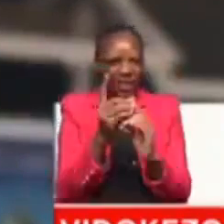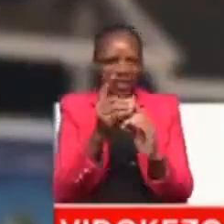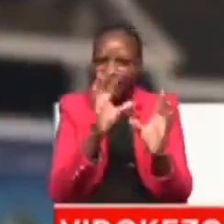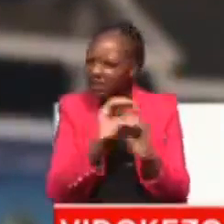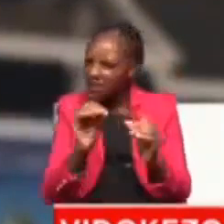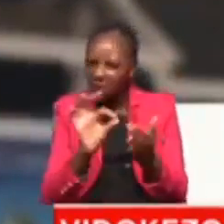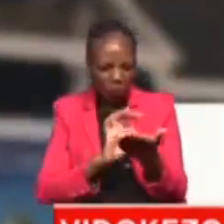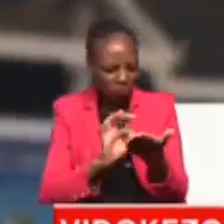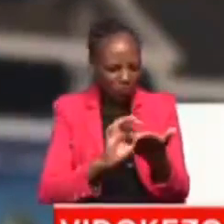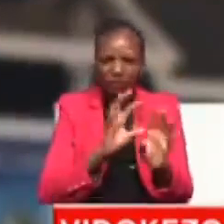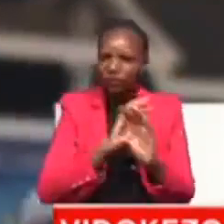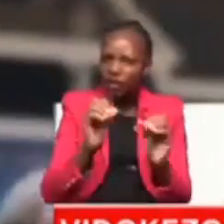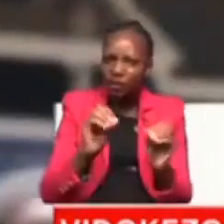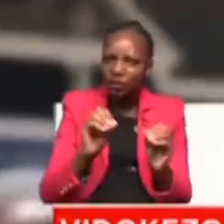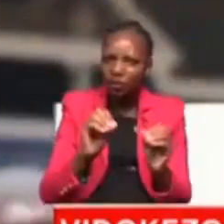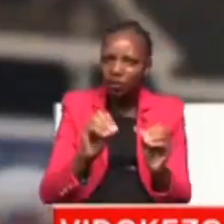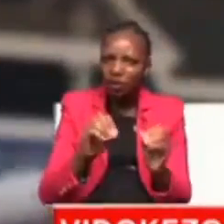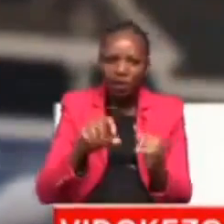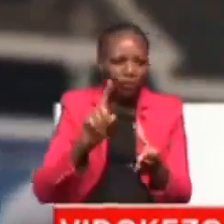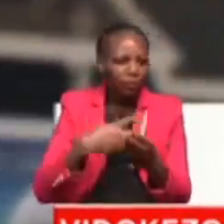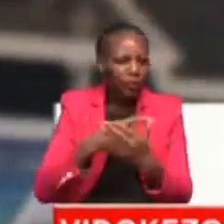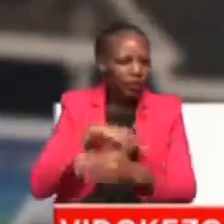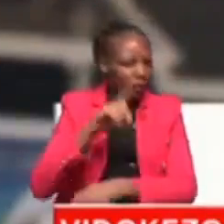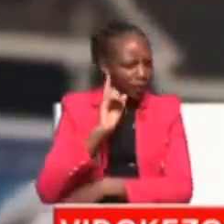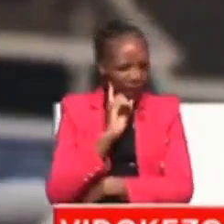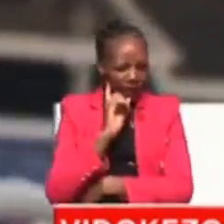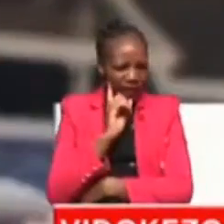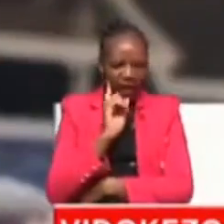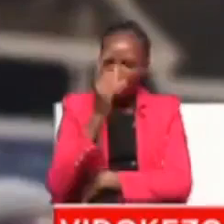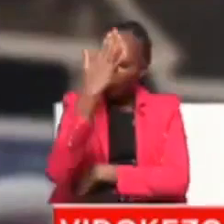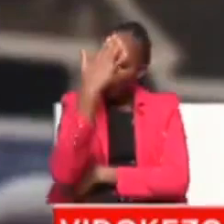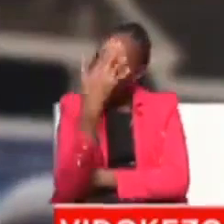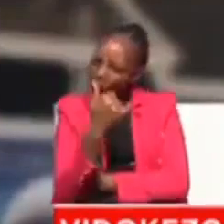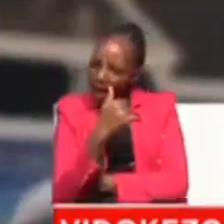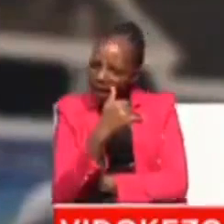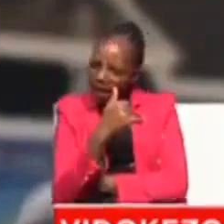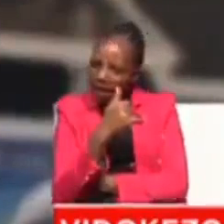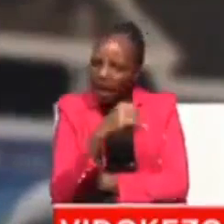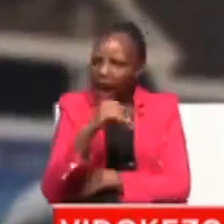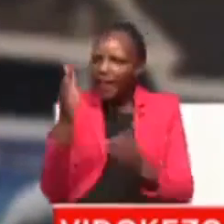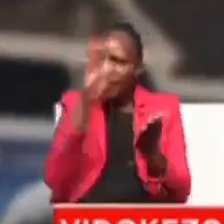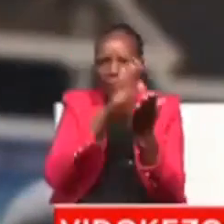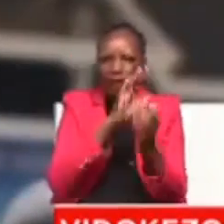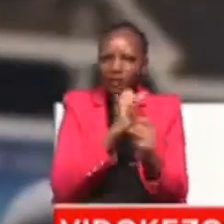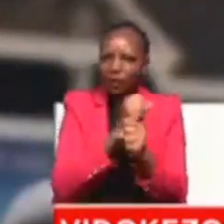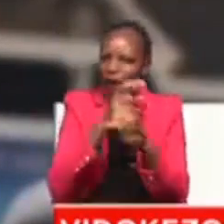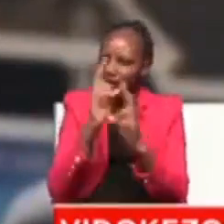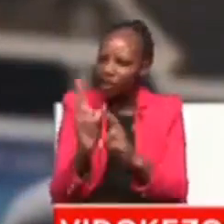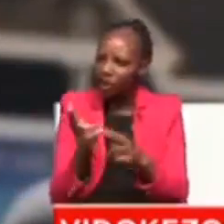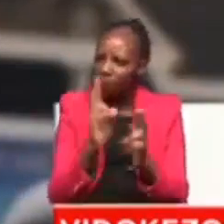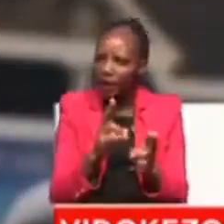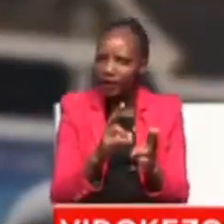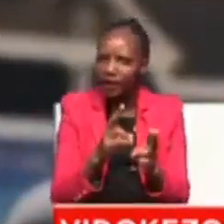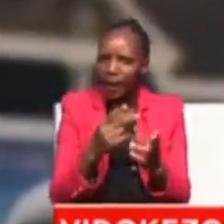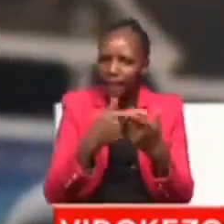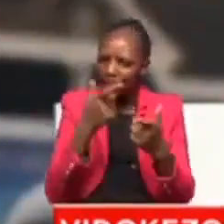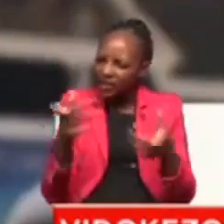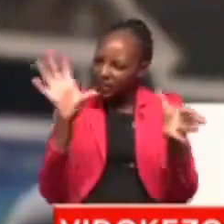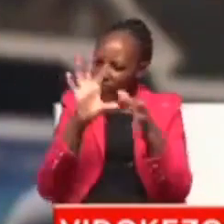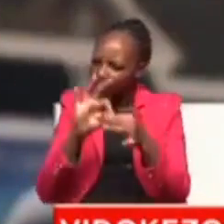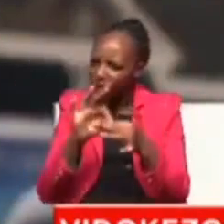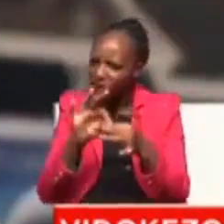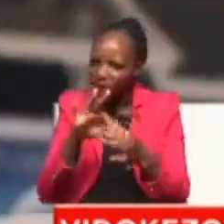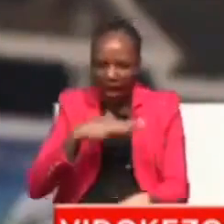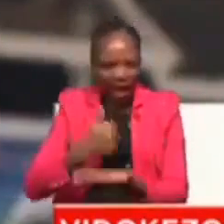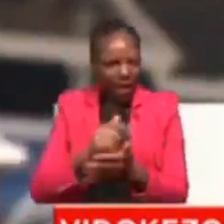signed. It's a very big concern. Why? Where are other banks operating normally and not Mwalimu SACCO?